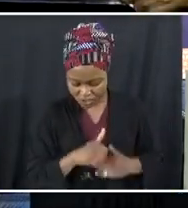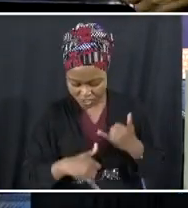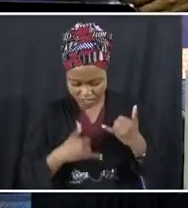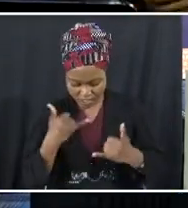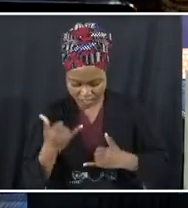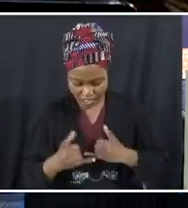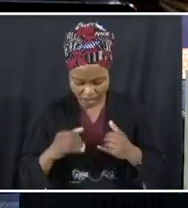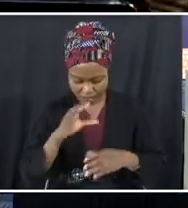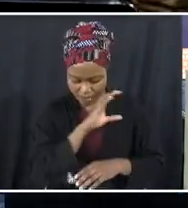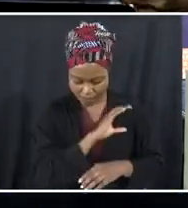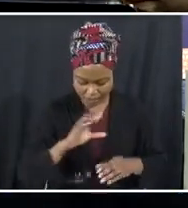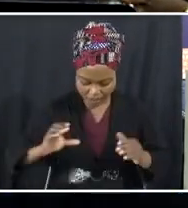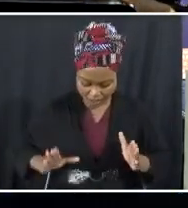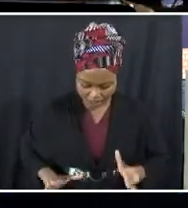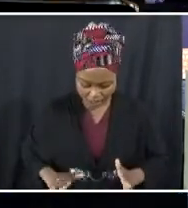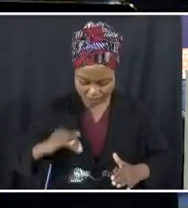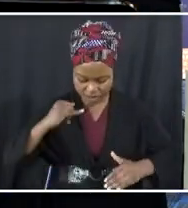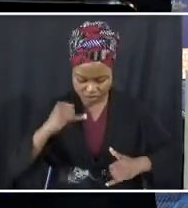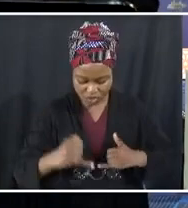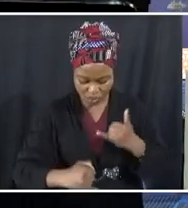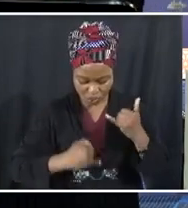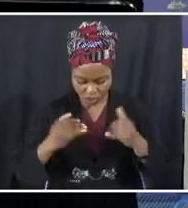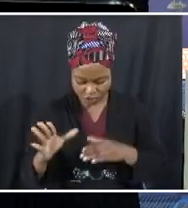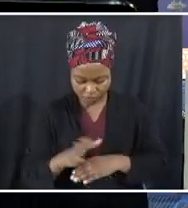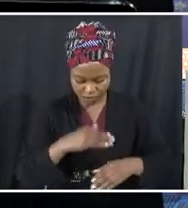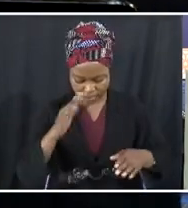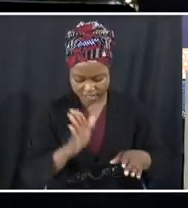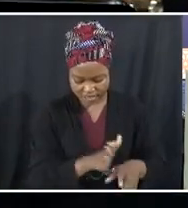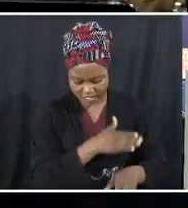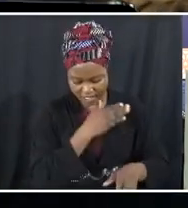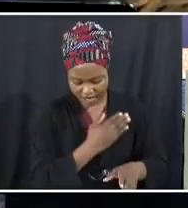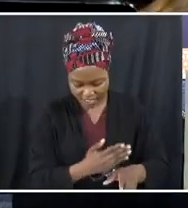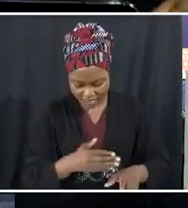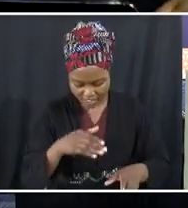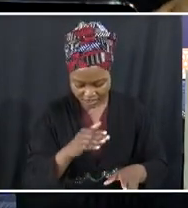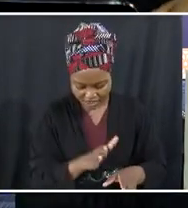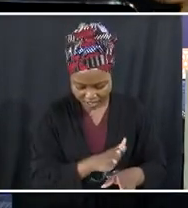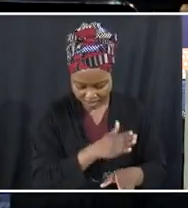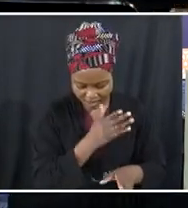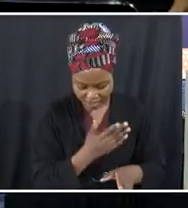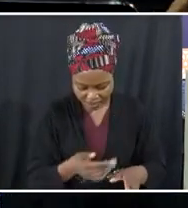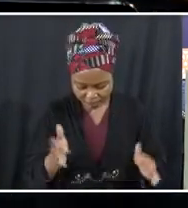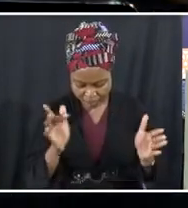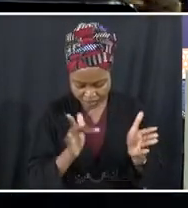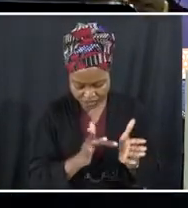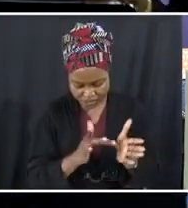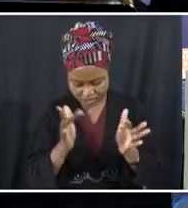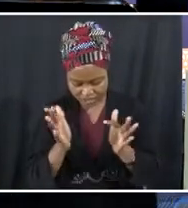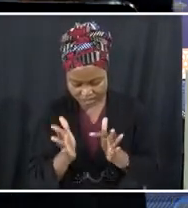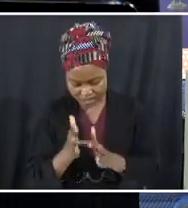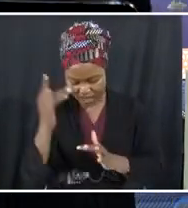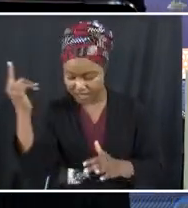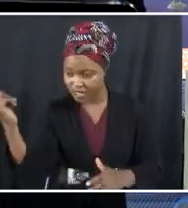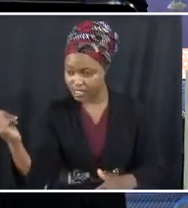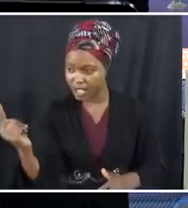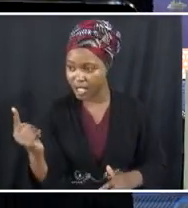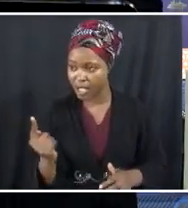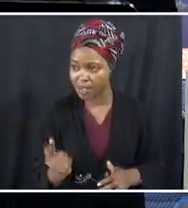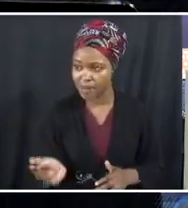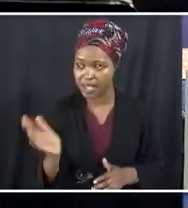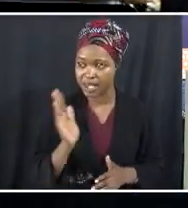again. Cheer up, the pilgrims, be joyful and sing. Jesus